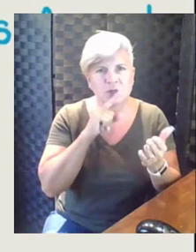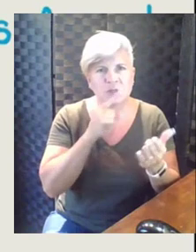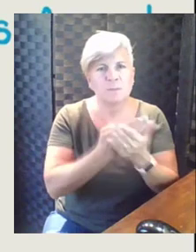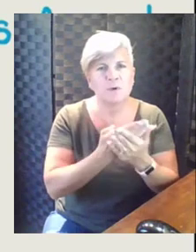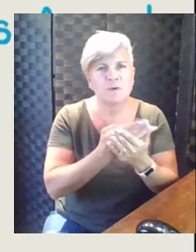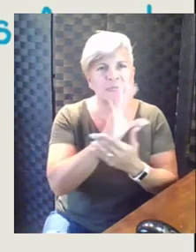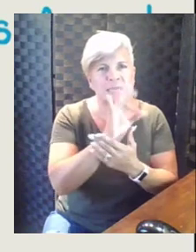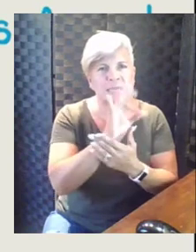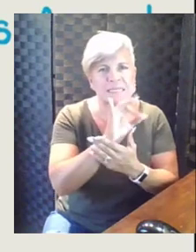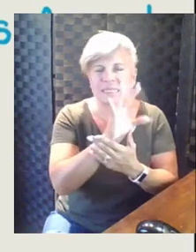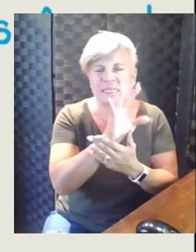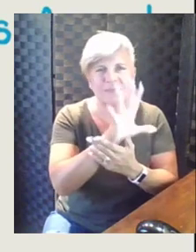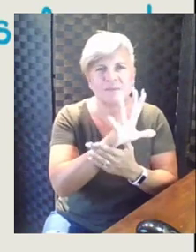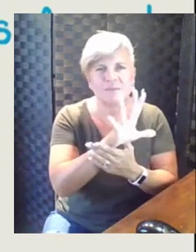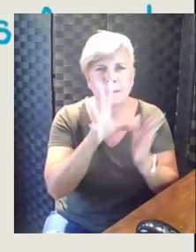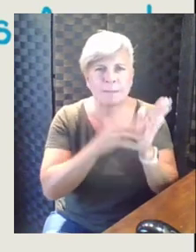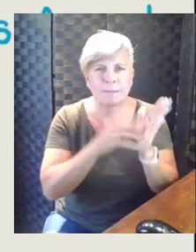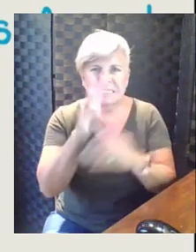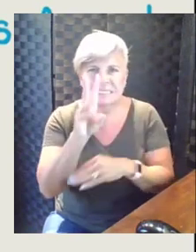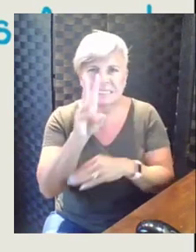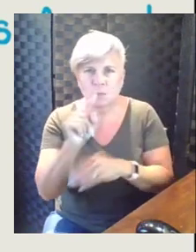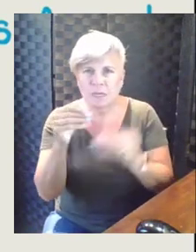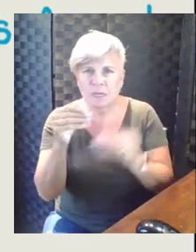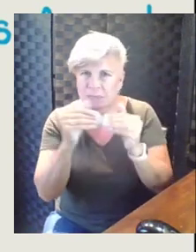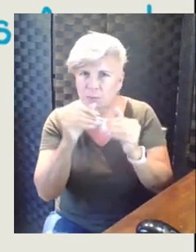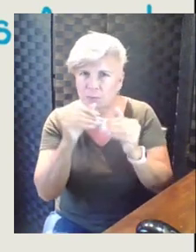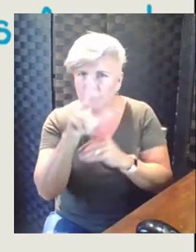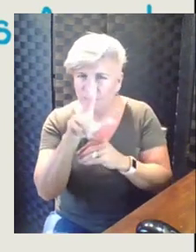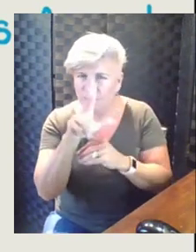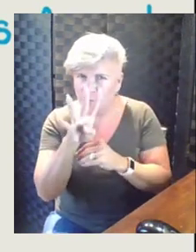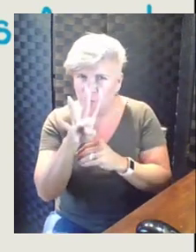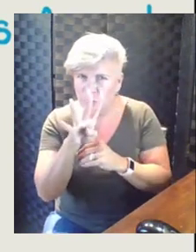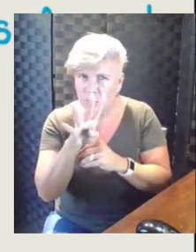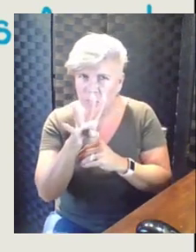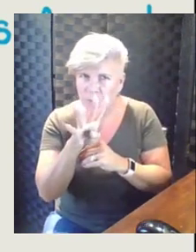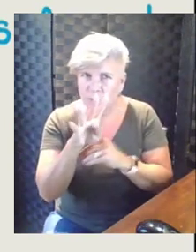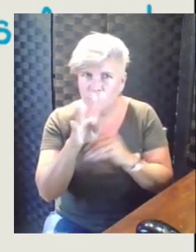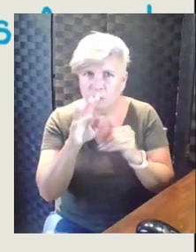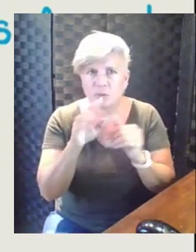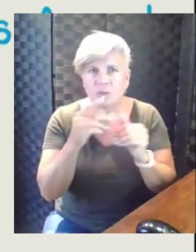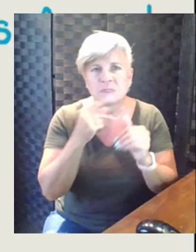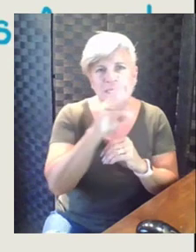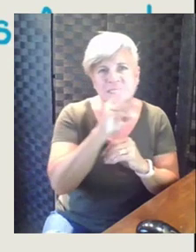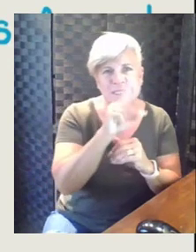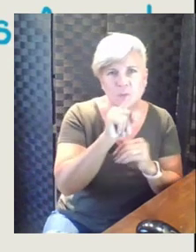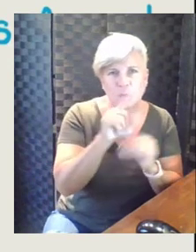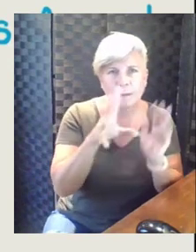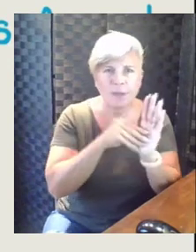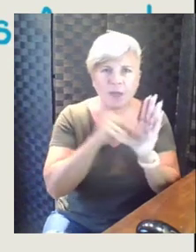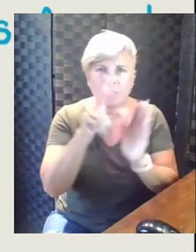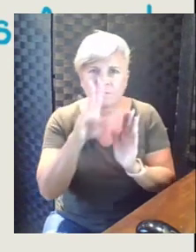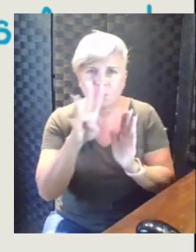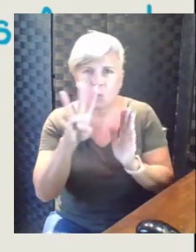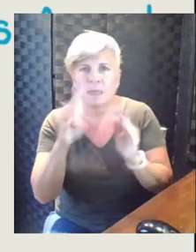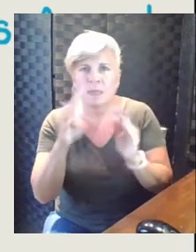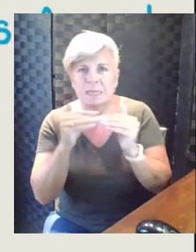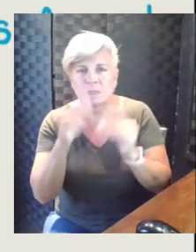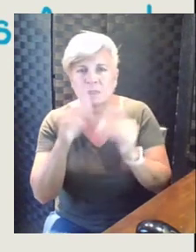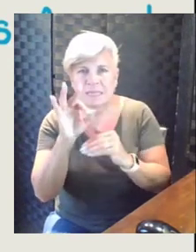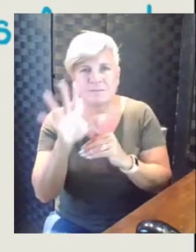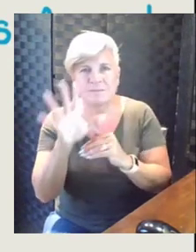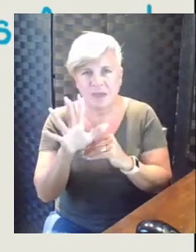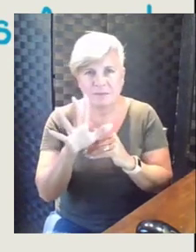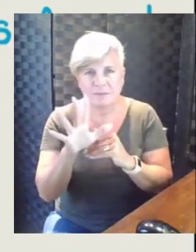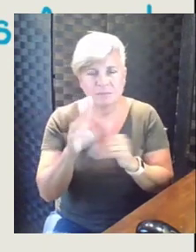that 95 minus 61 equals 34, you can prove that 61 plus 34